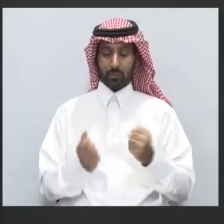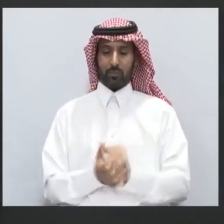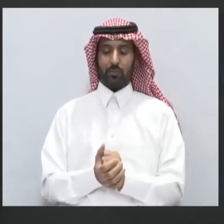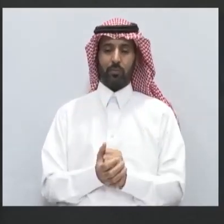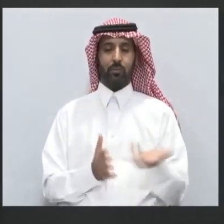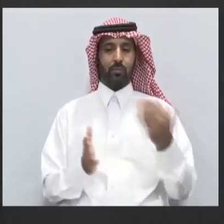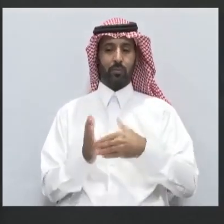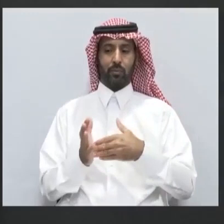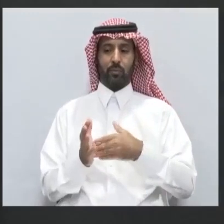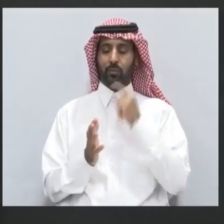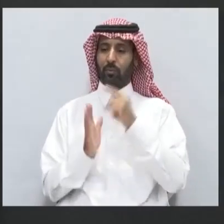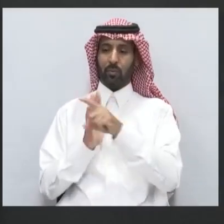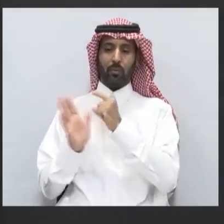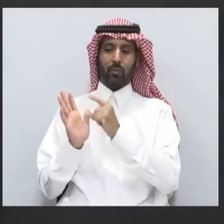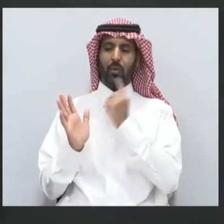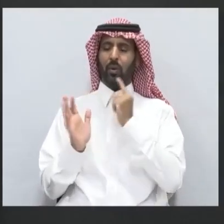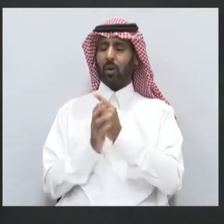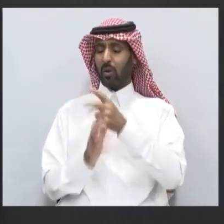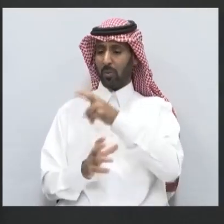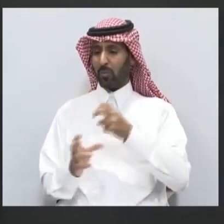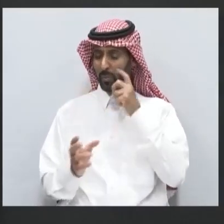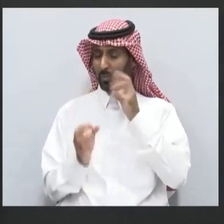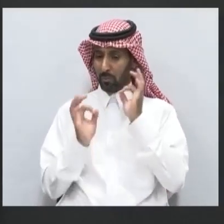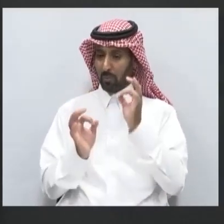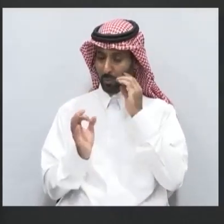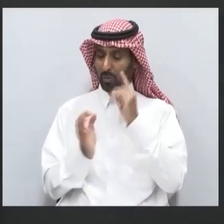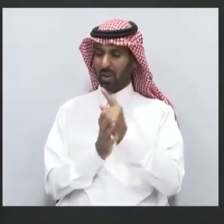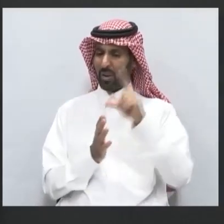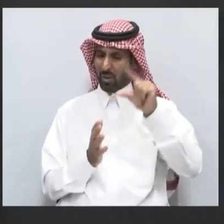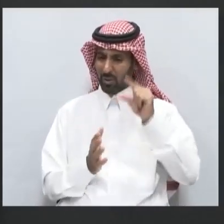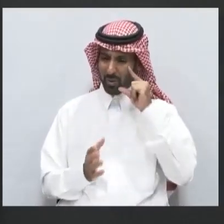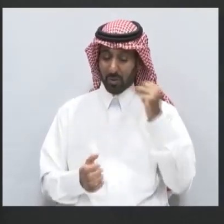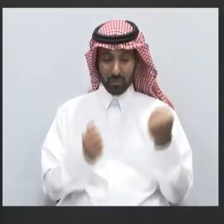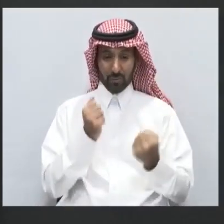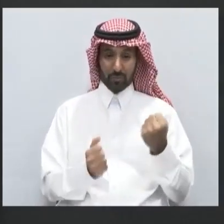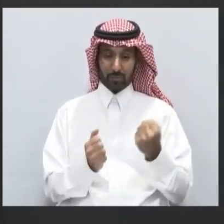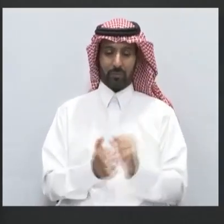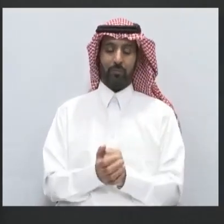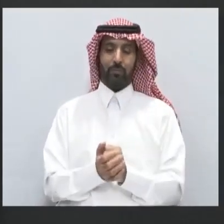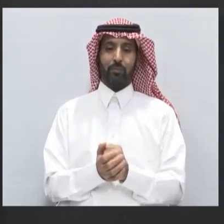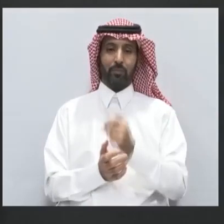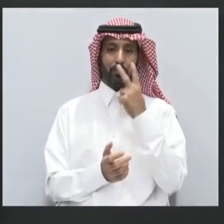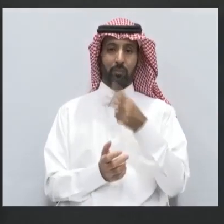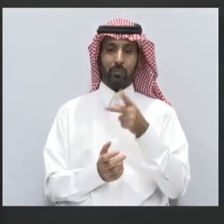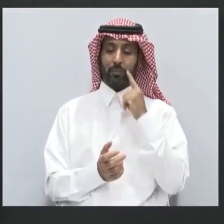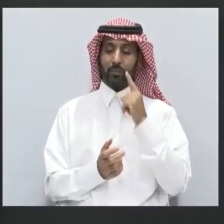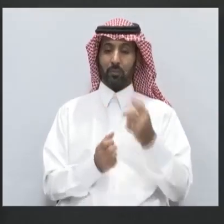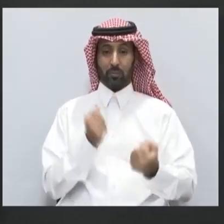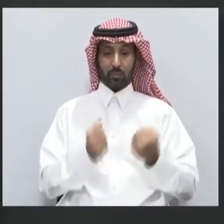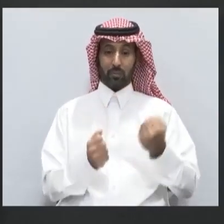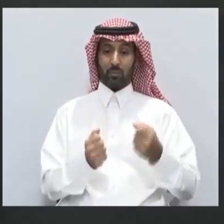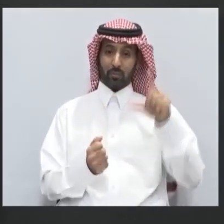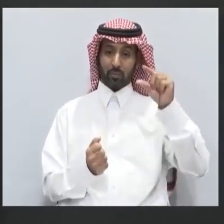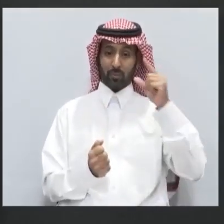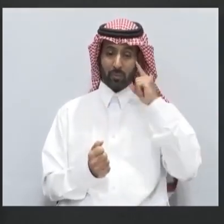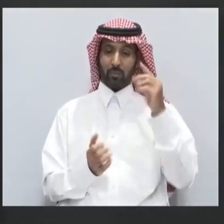The last one, criminals with big plans, small car. The last one indicates criminal with